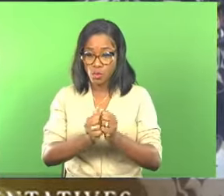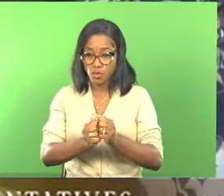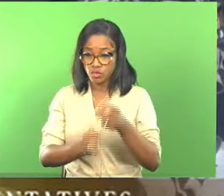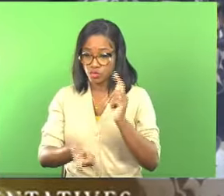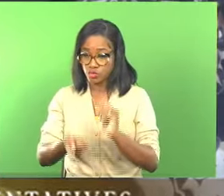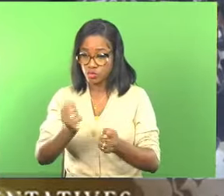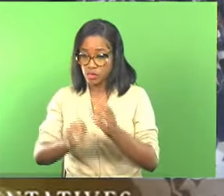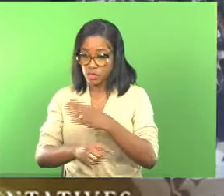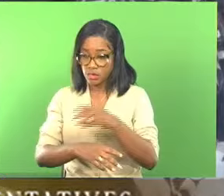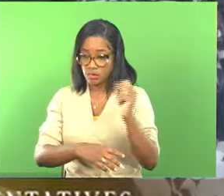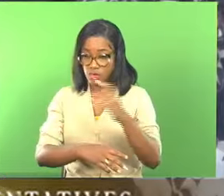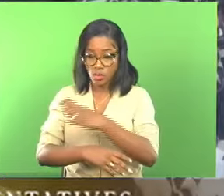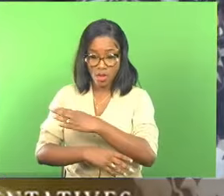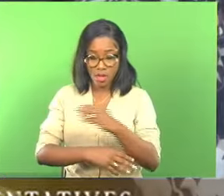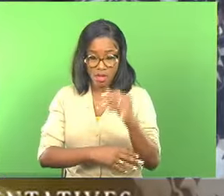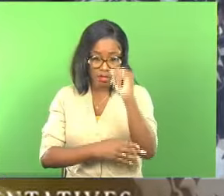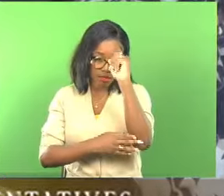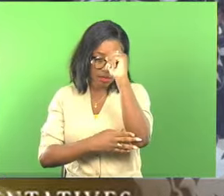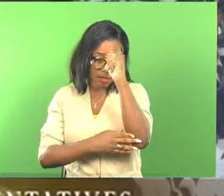Tobago and India,